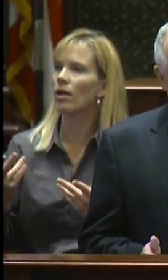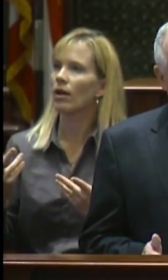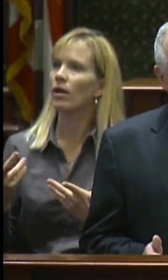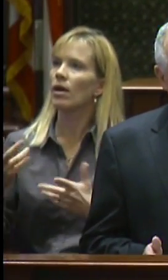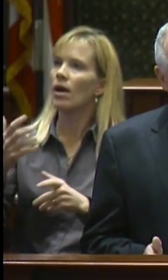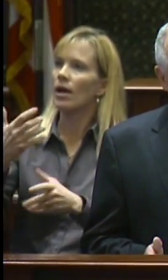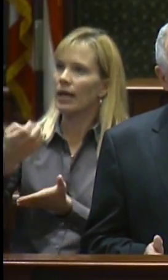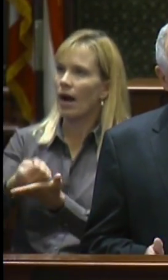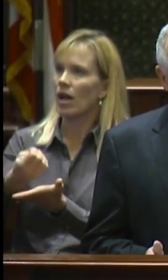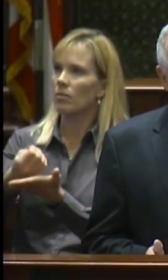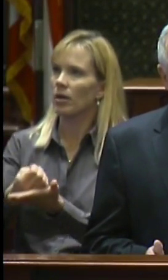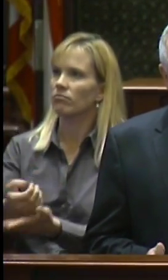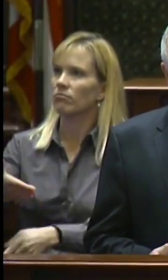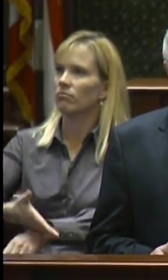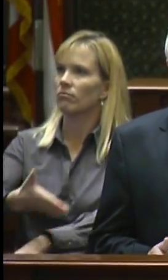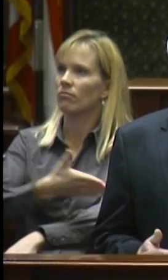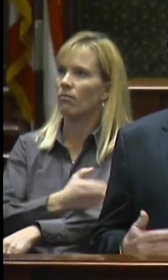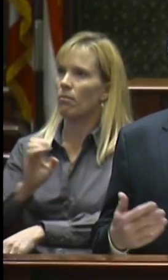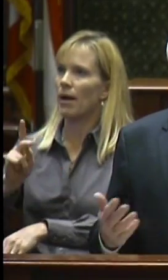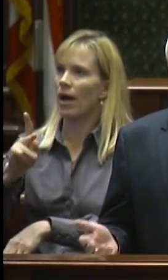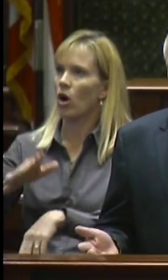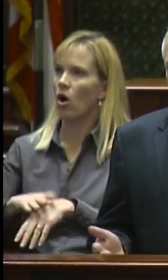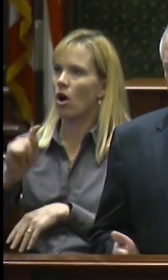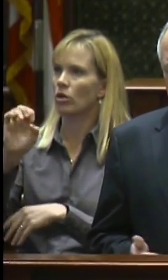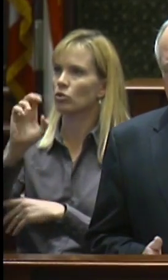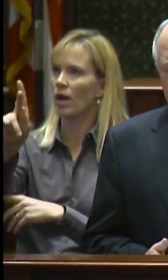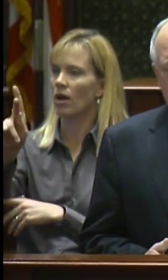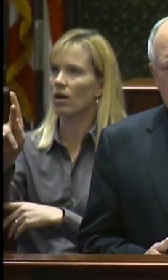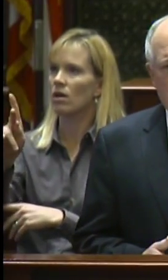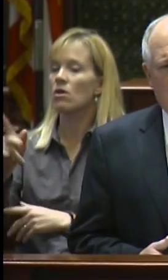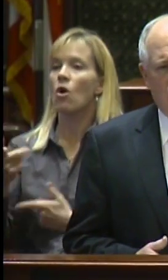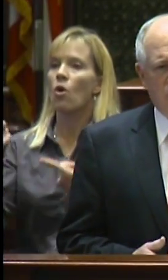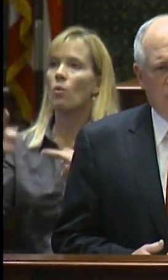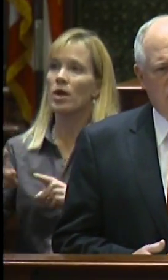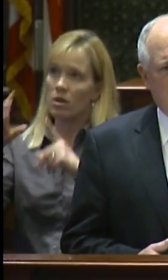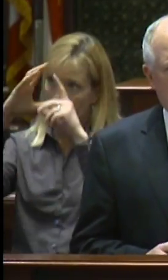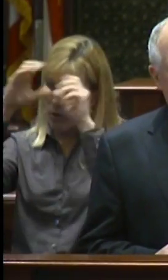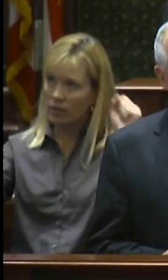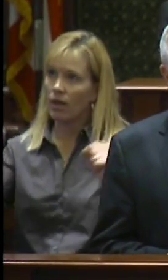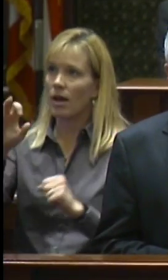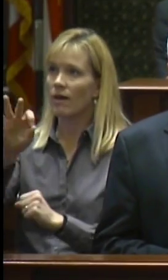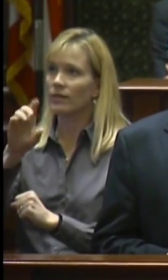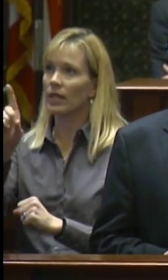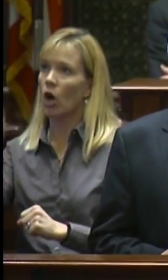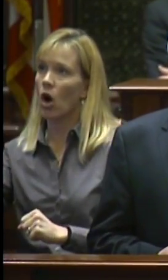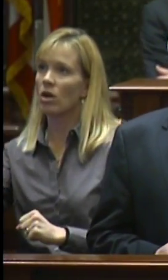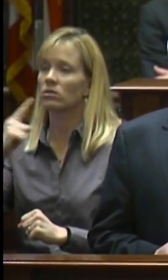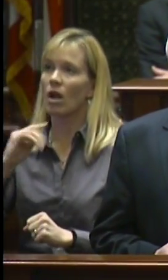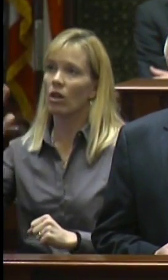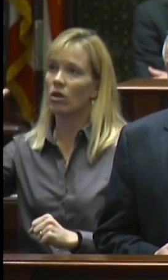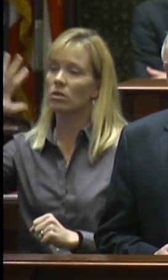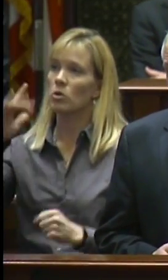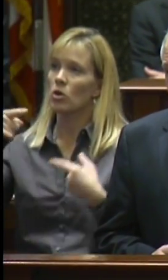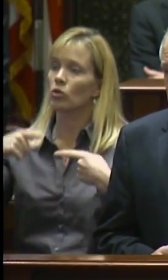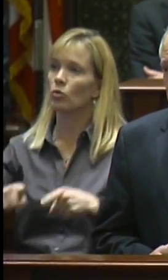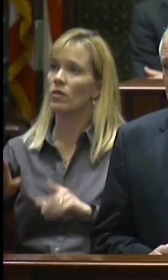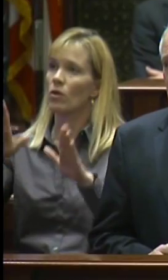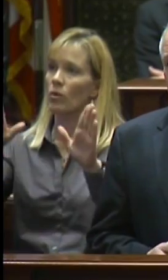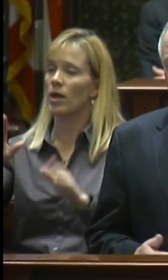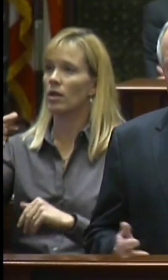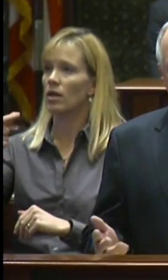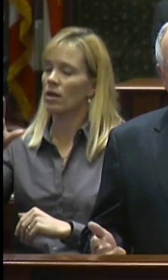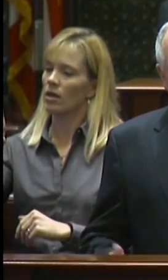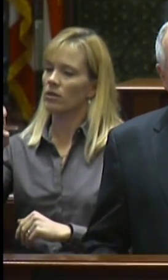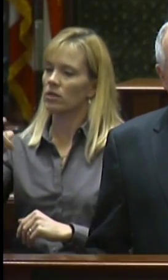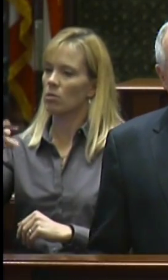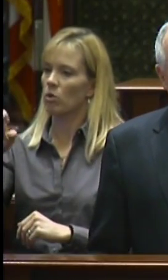our economy back on track. And I think that President Franklin Delano Roosevelt said a long time ago, during the Great Depression,